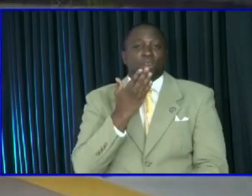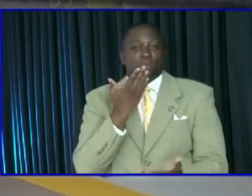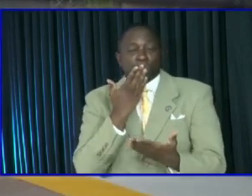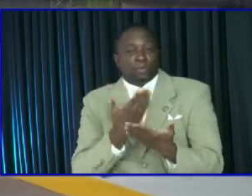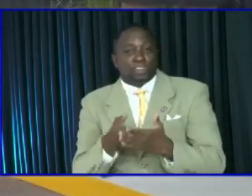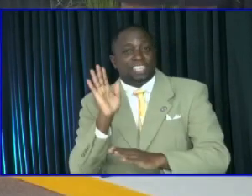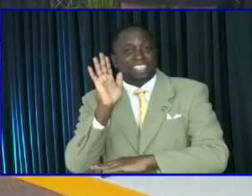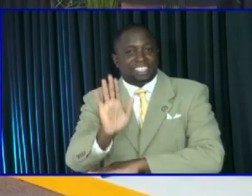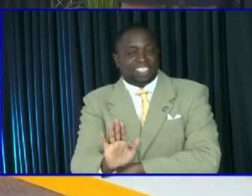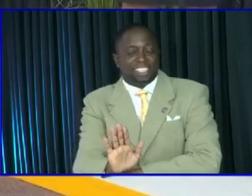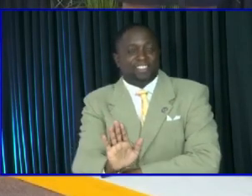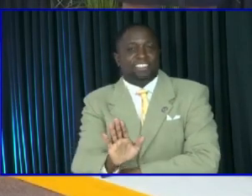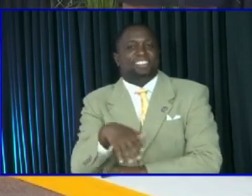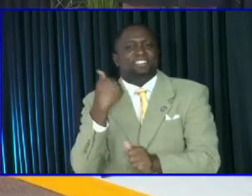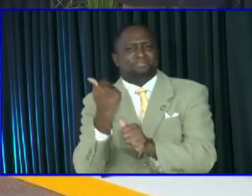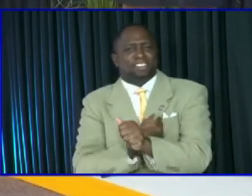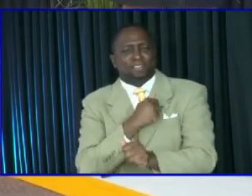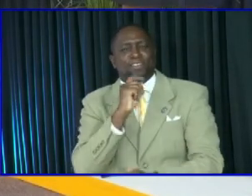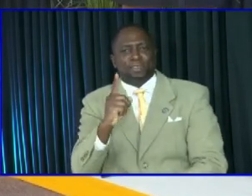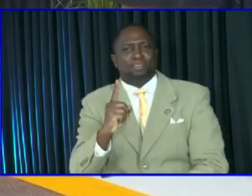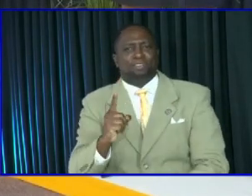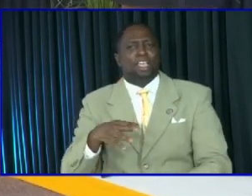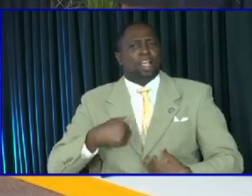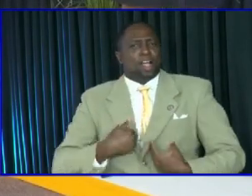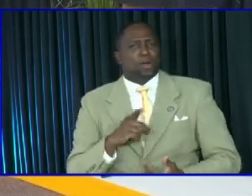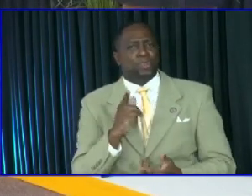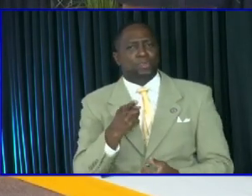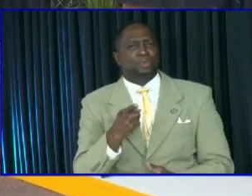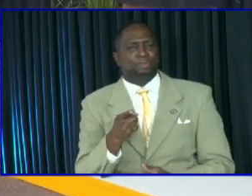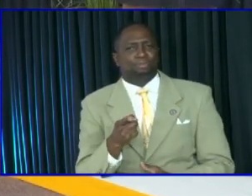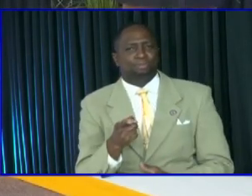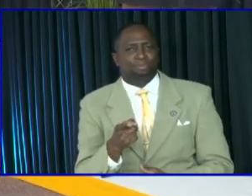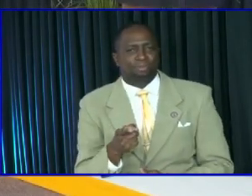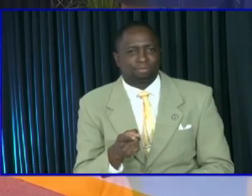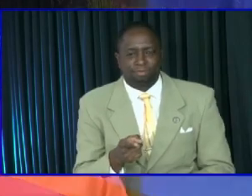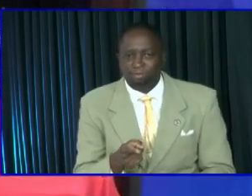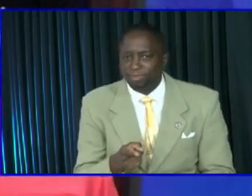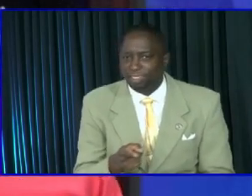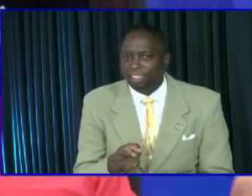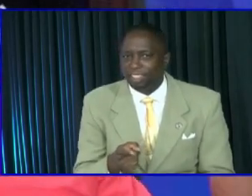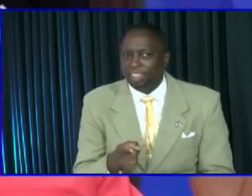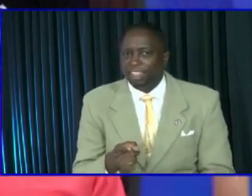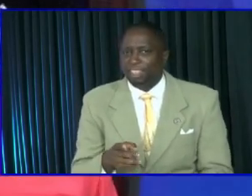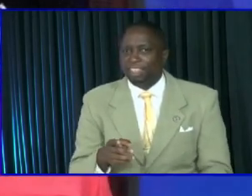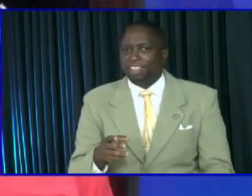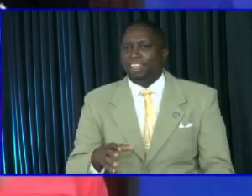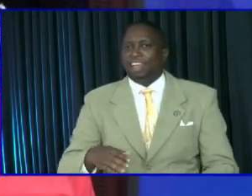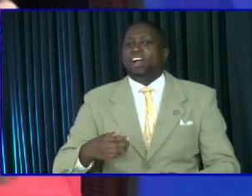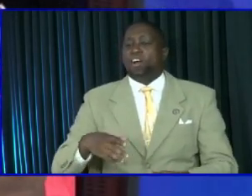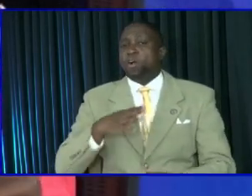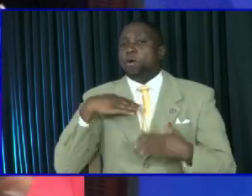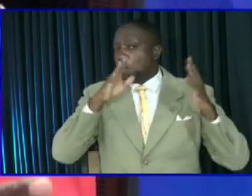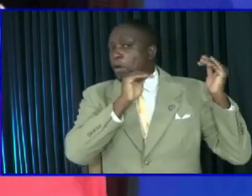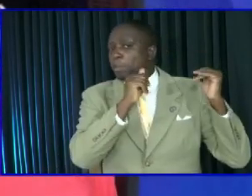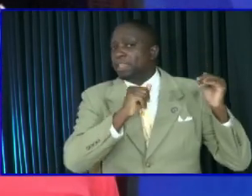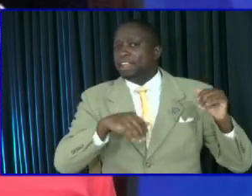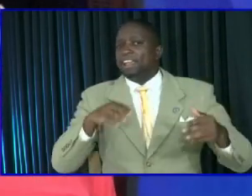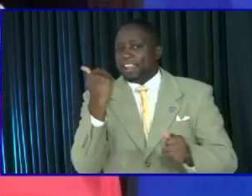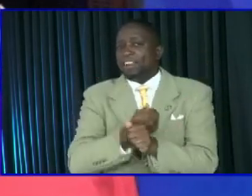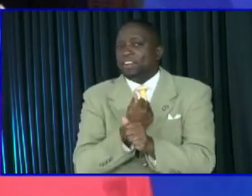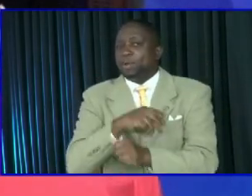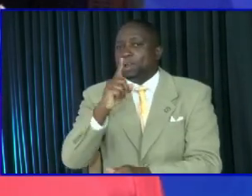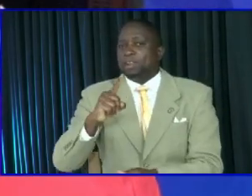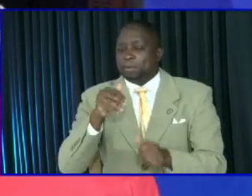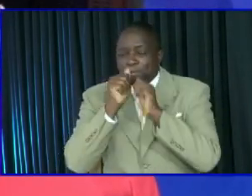Everyone, good evening. How are you this evening? I am hoping that everyone is blessed. If you are not blessed,